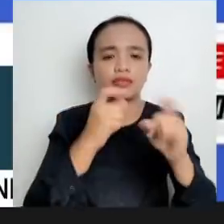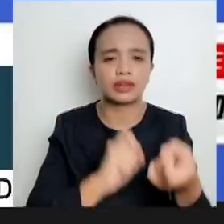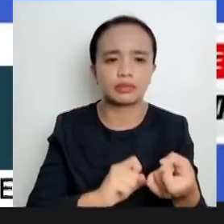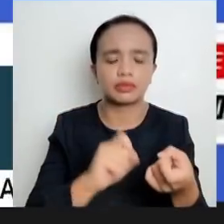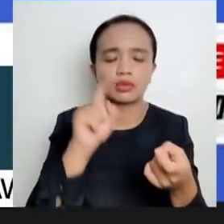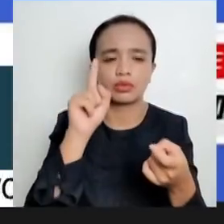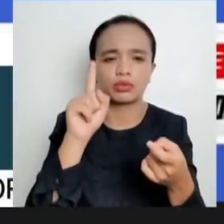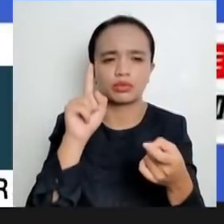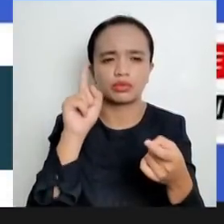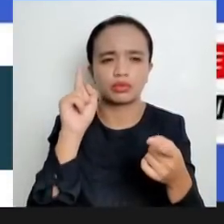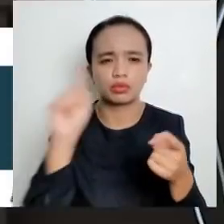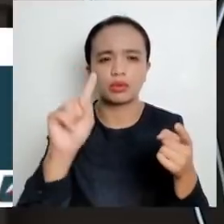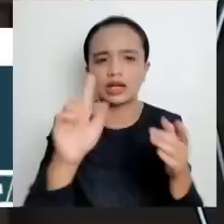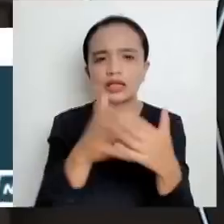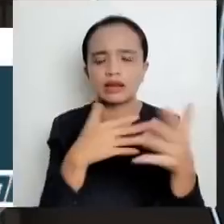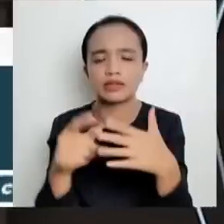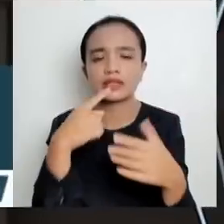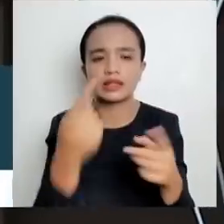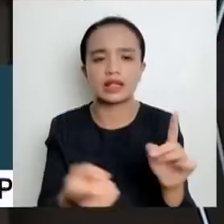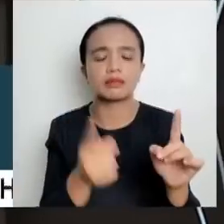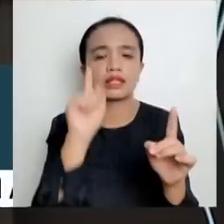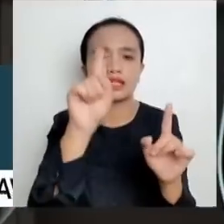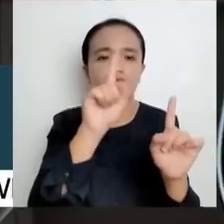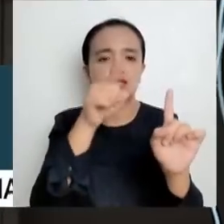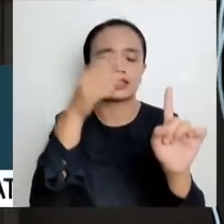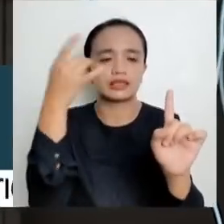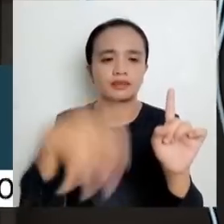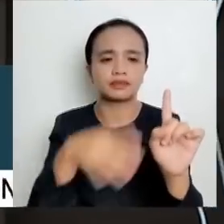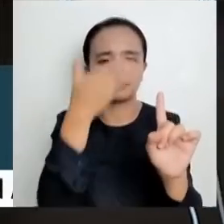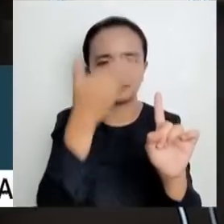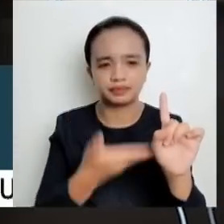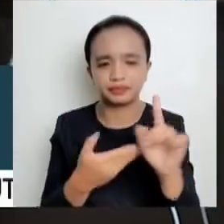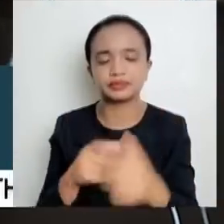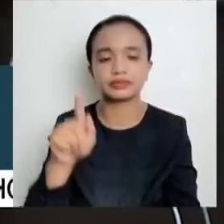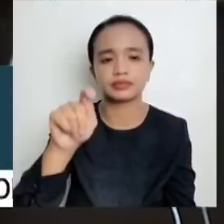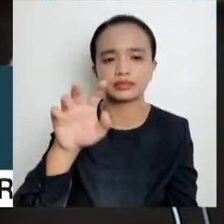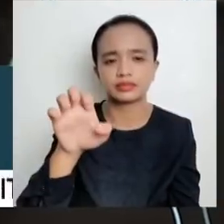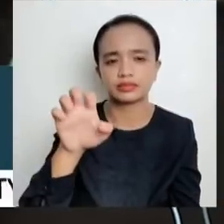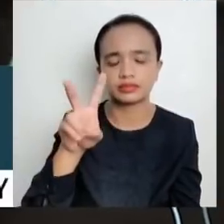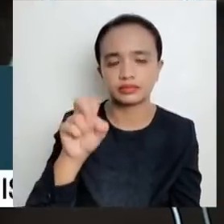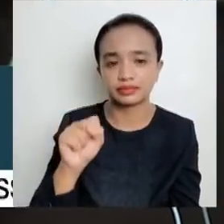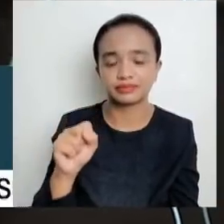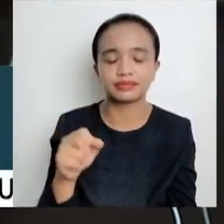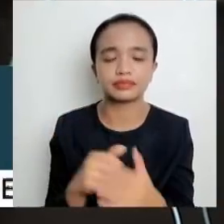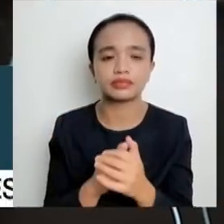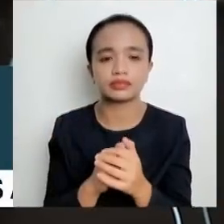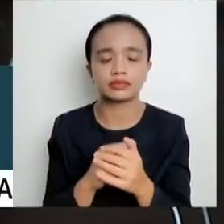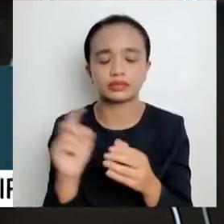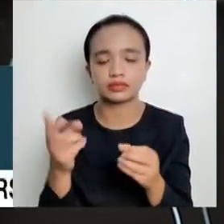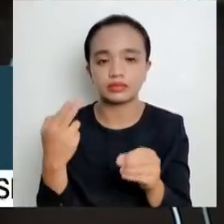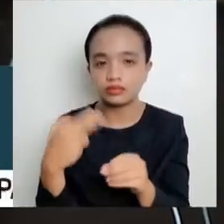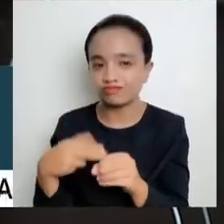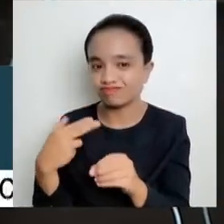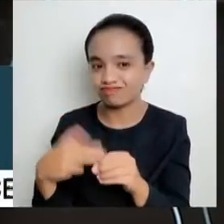mando ng iisa. The panel did not grant Teves' bid to join the proceedings electronically. Wala naman